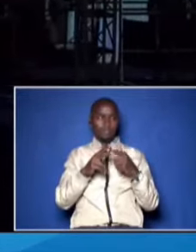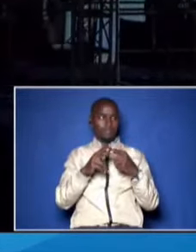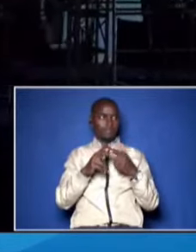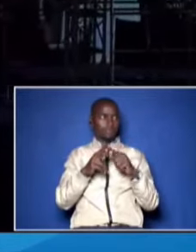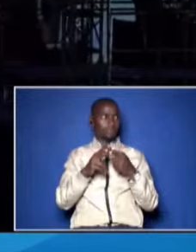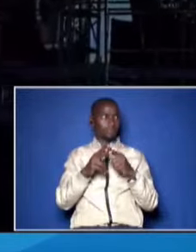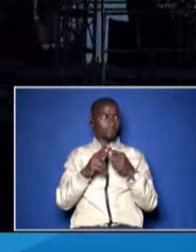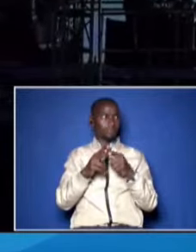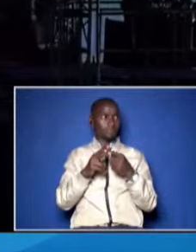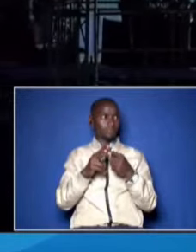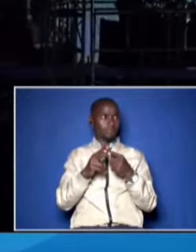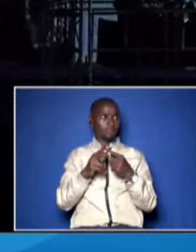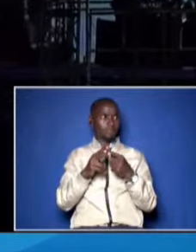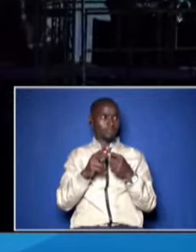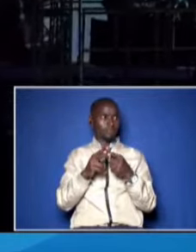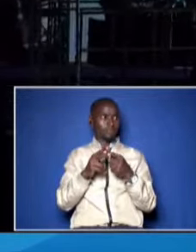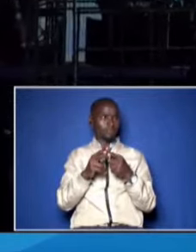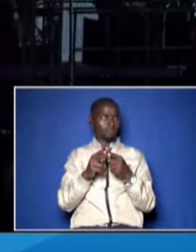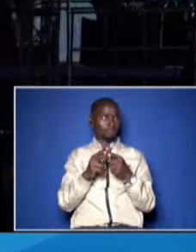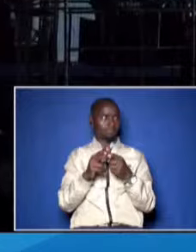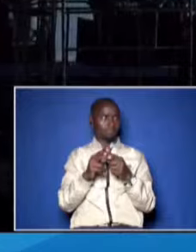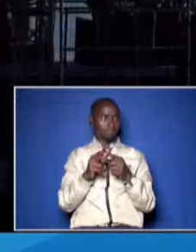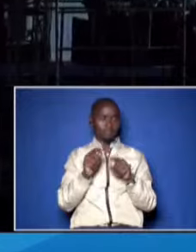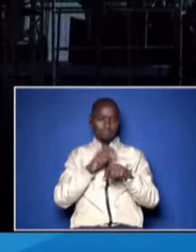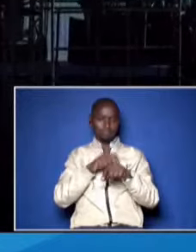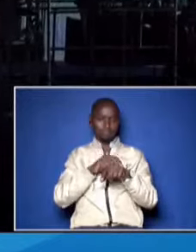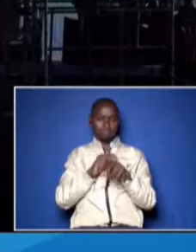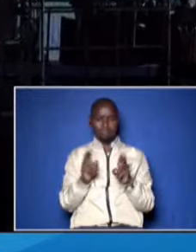it in just a